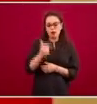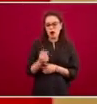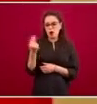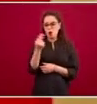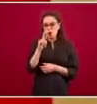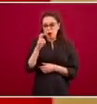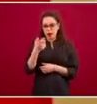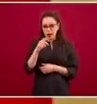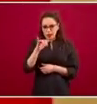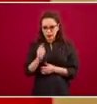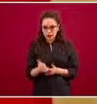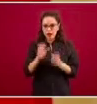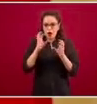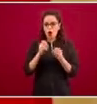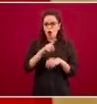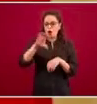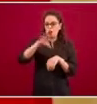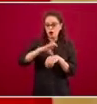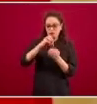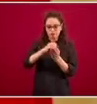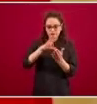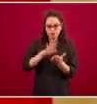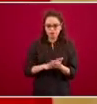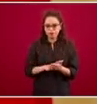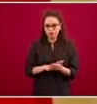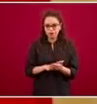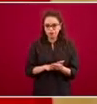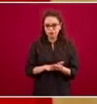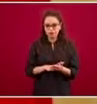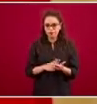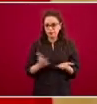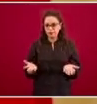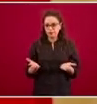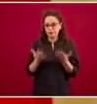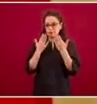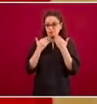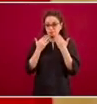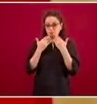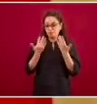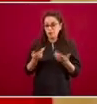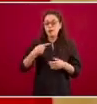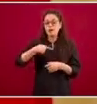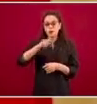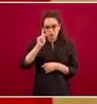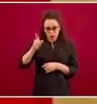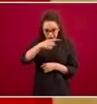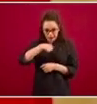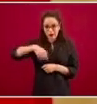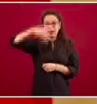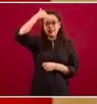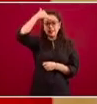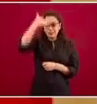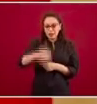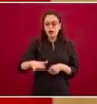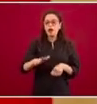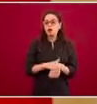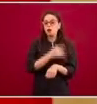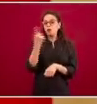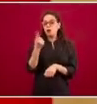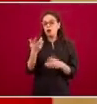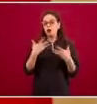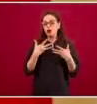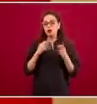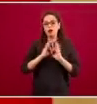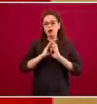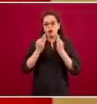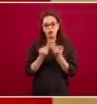avoid crowding the waiting rooms at hospitals, at clinics, and crowding streets